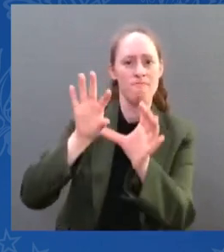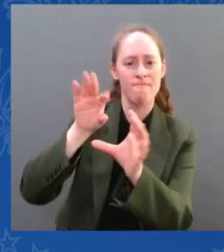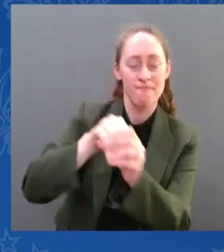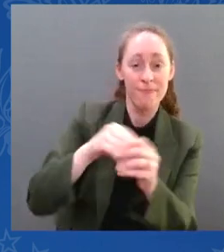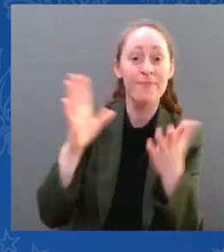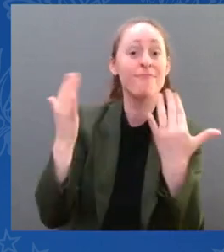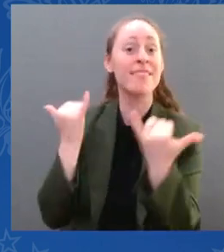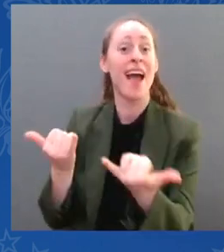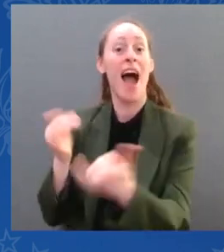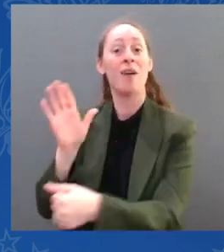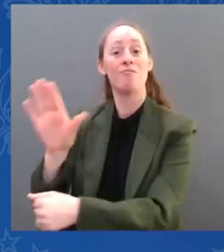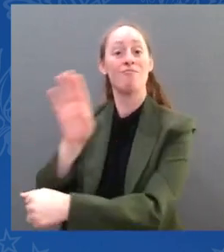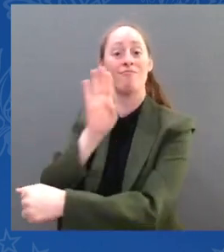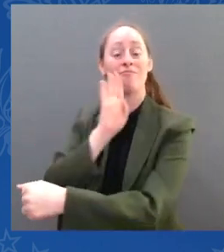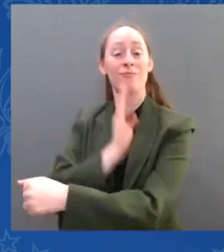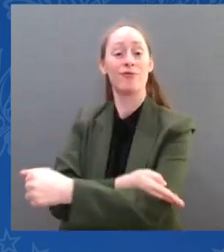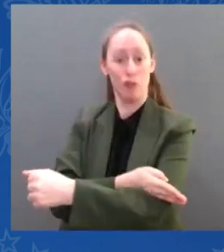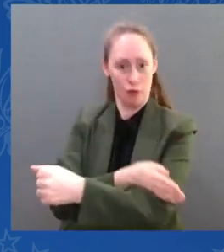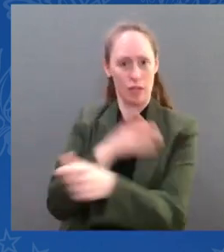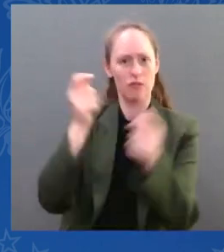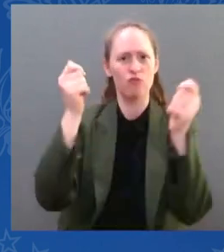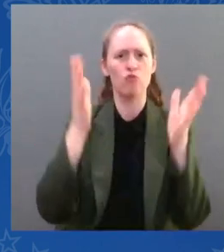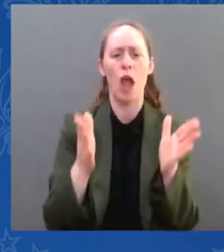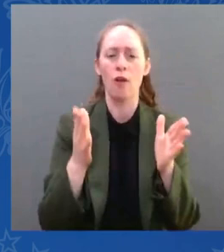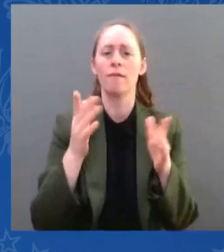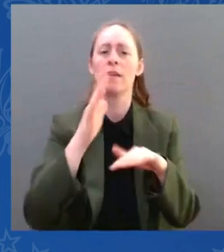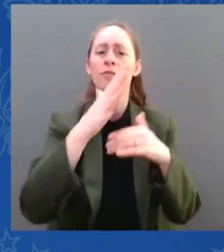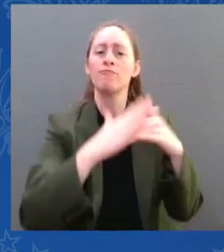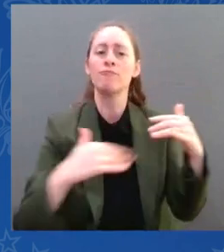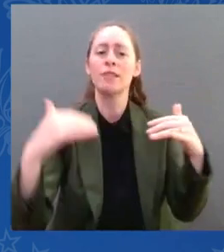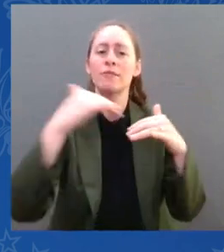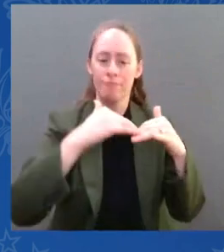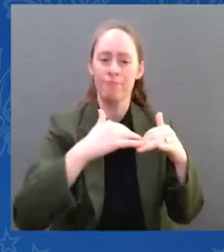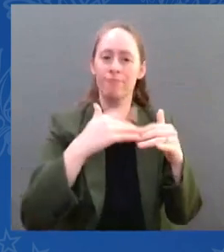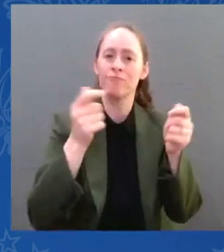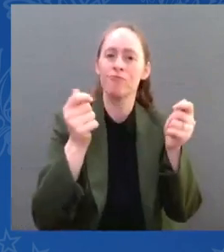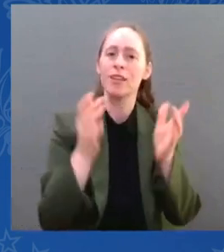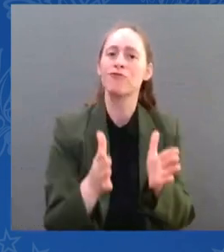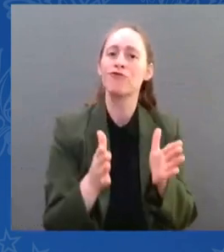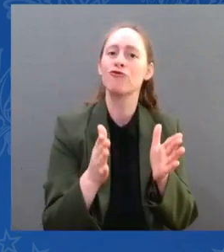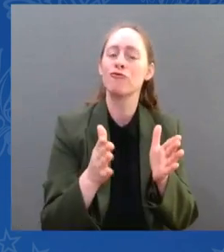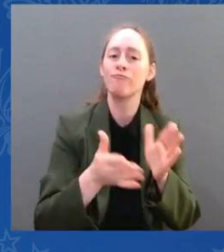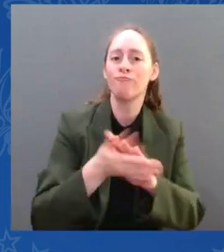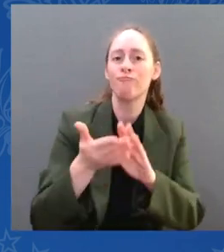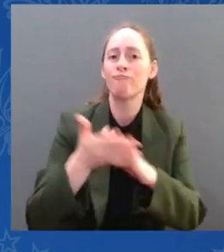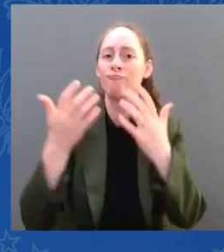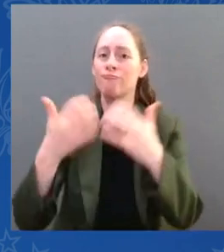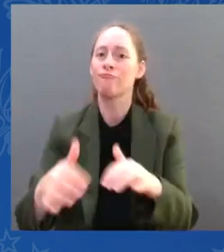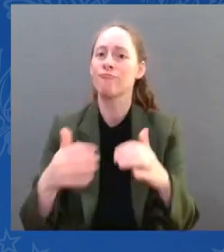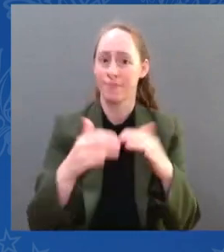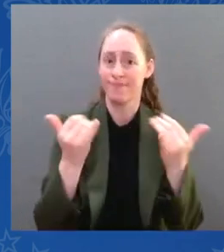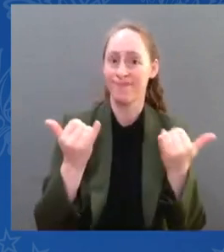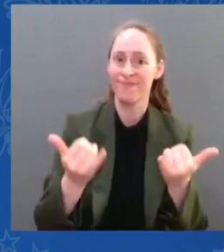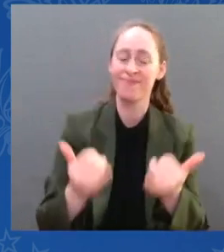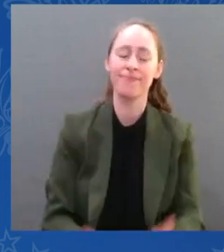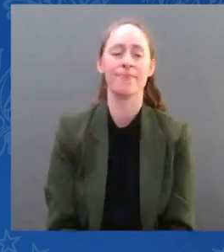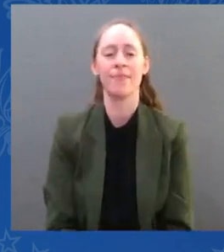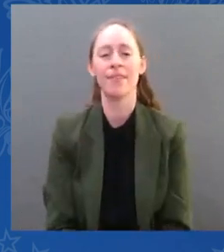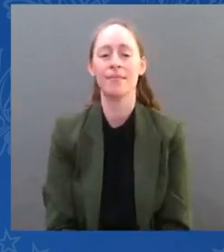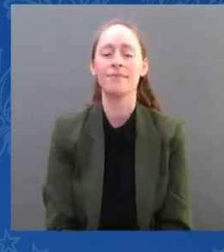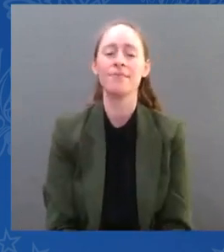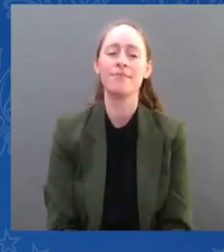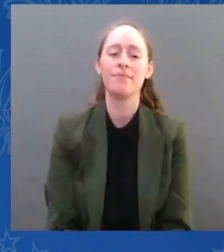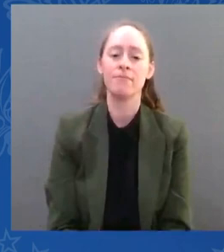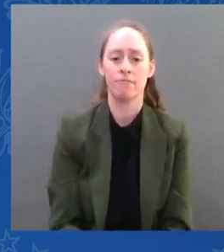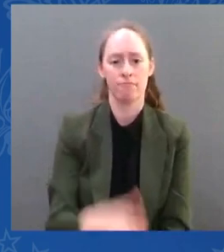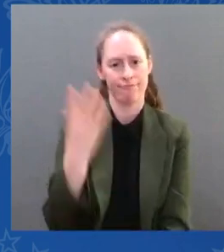Affairs. Specialist 5 Birdwell, thank you. Thank you, thank you. And to your wife, Virginia, who I know wishes she could be here